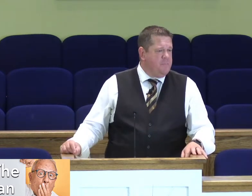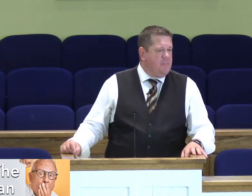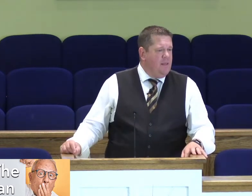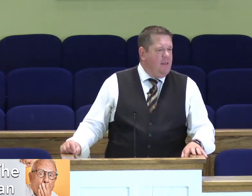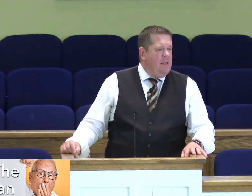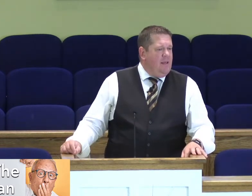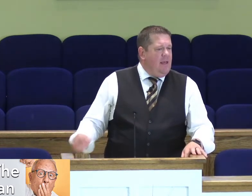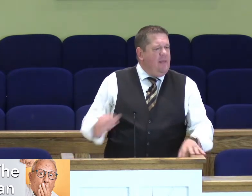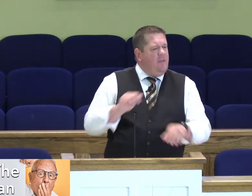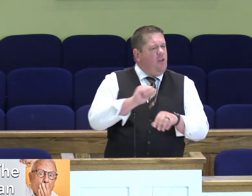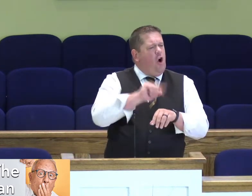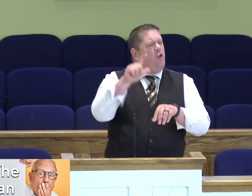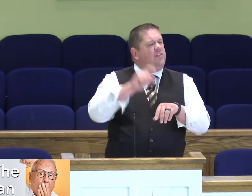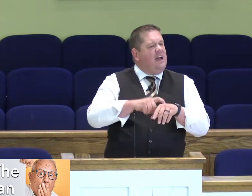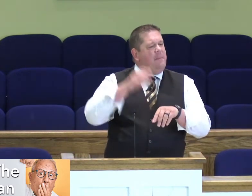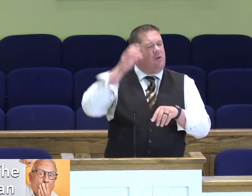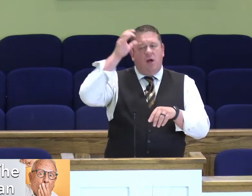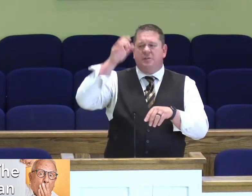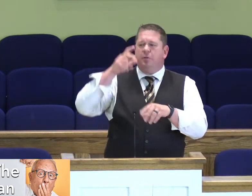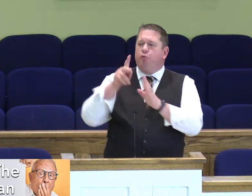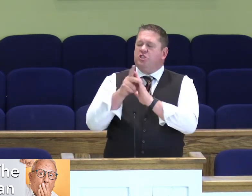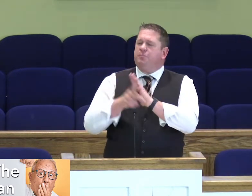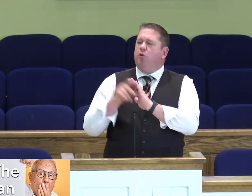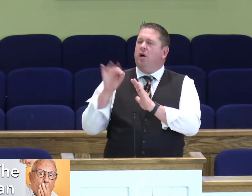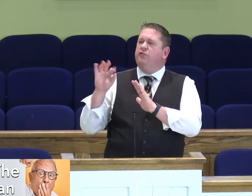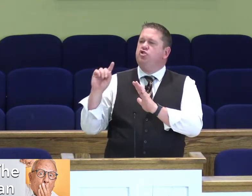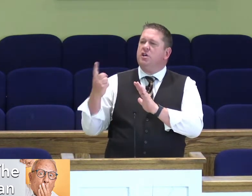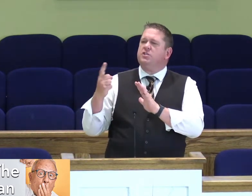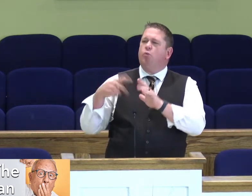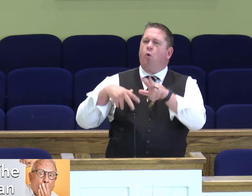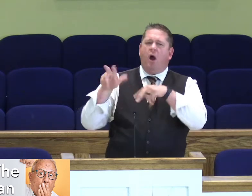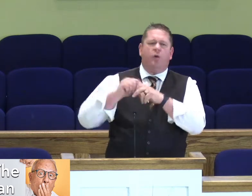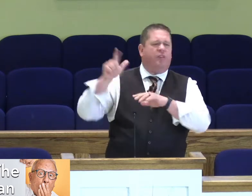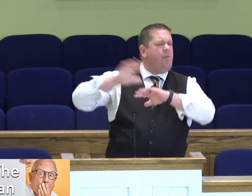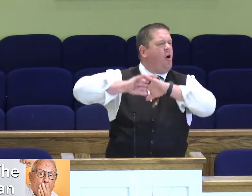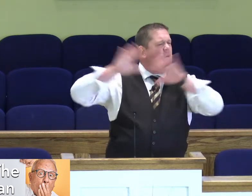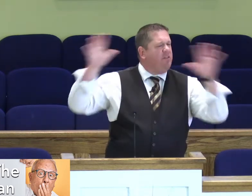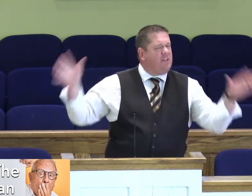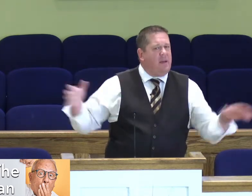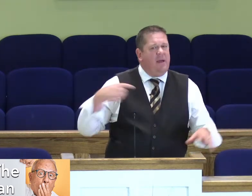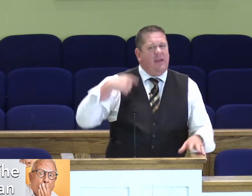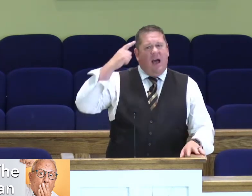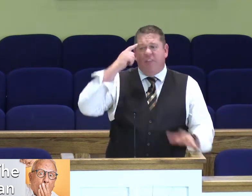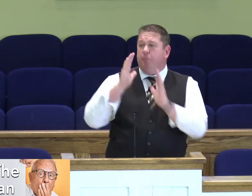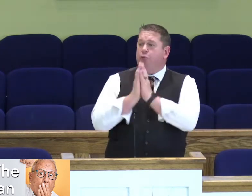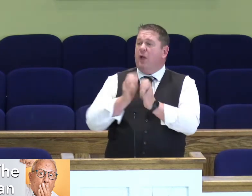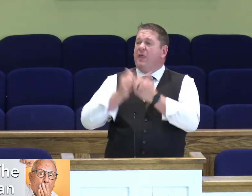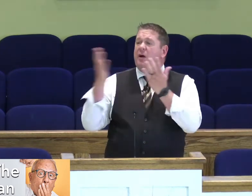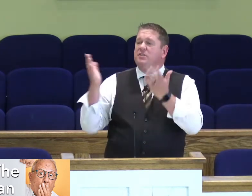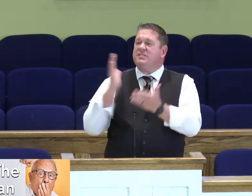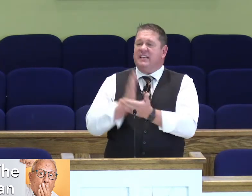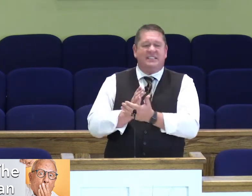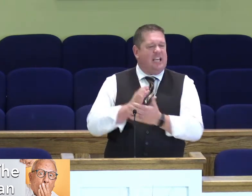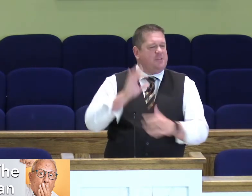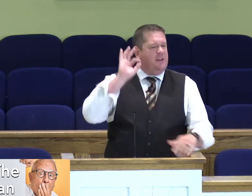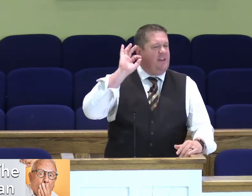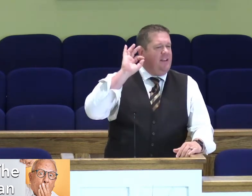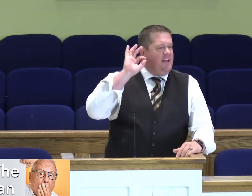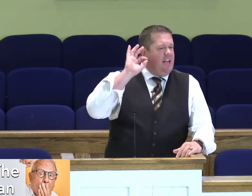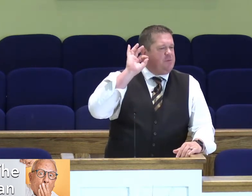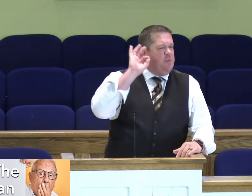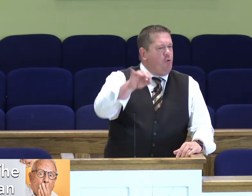time. And the all the time concept, the principle of just walking with him all the time, I think pray without